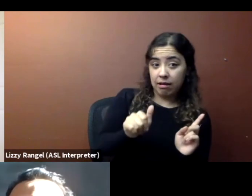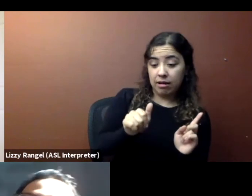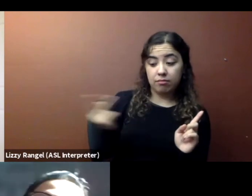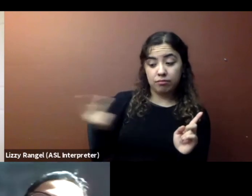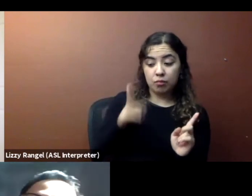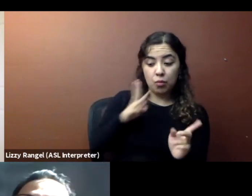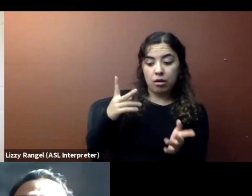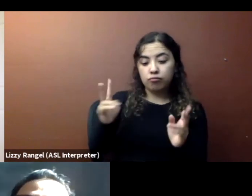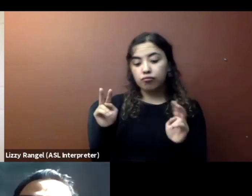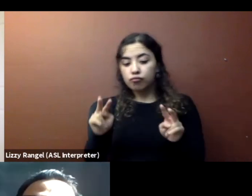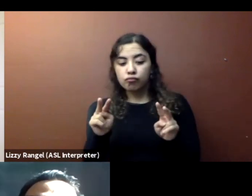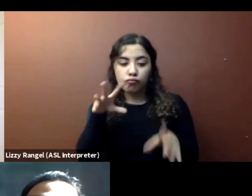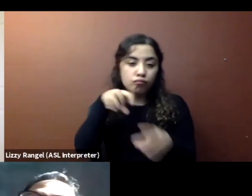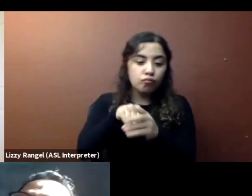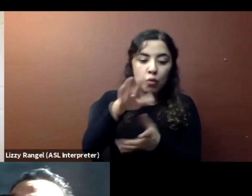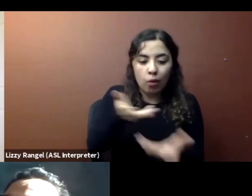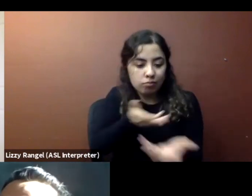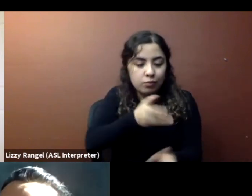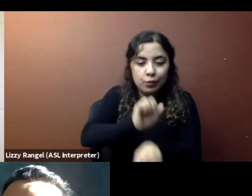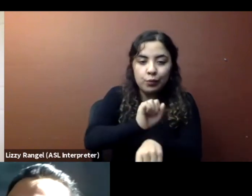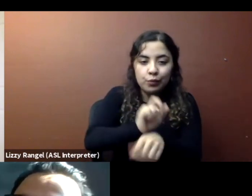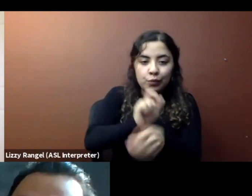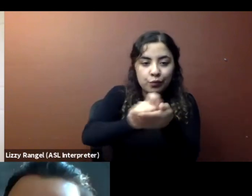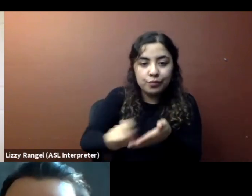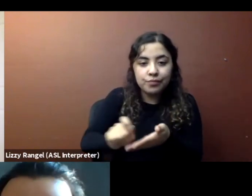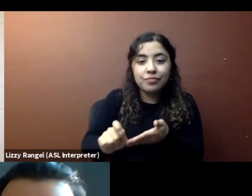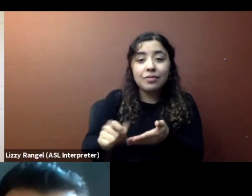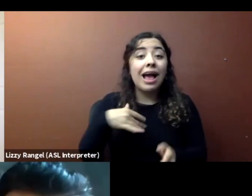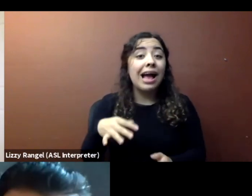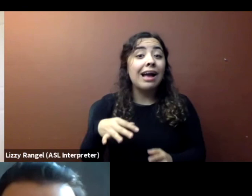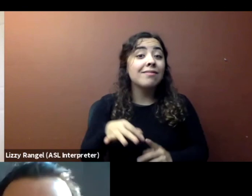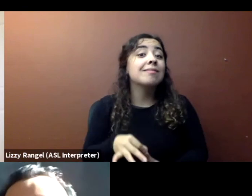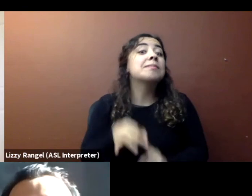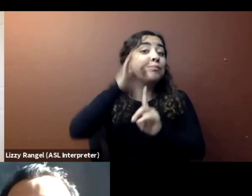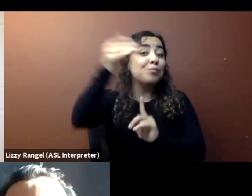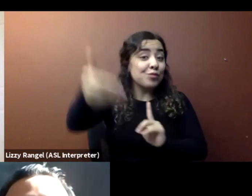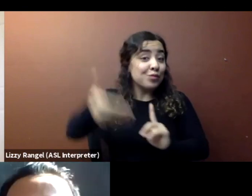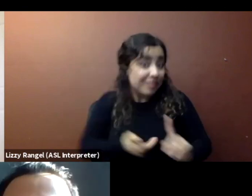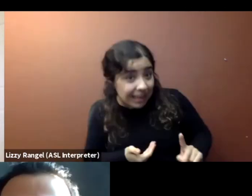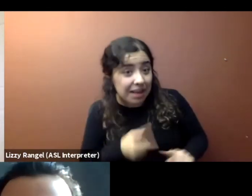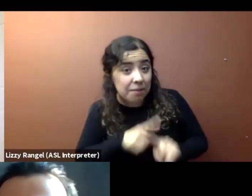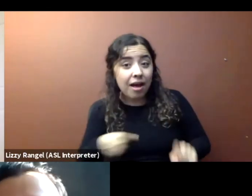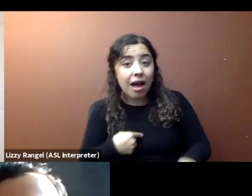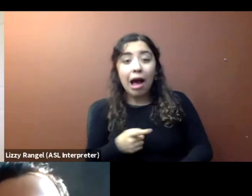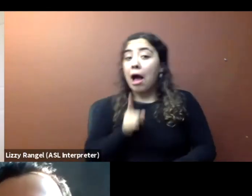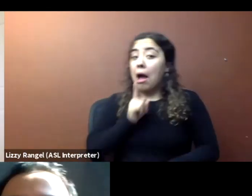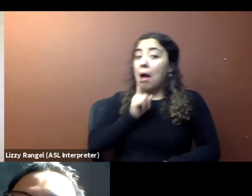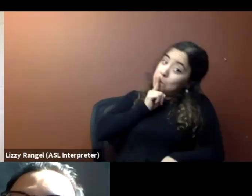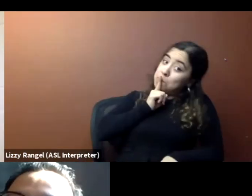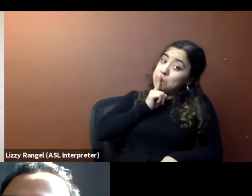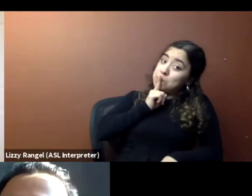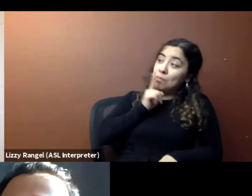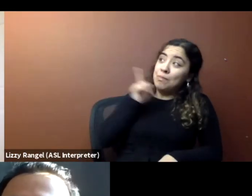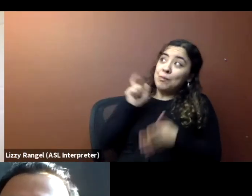who I won't say other than he worked on I Am Not Your Perfect Mexican Daughter in a very specific capacity.